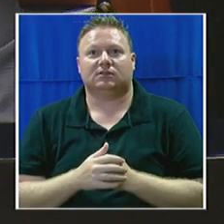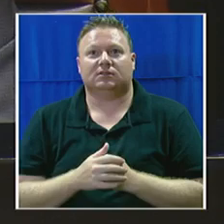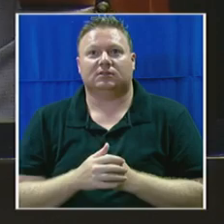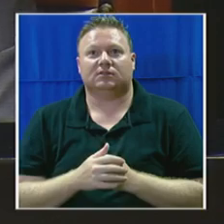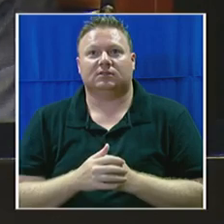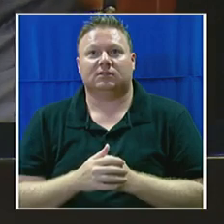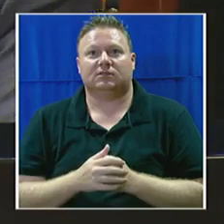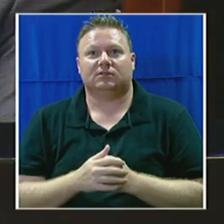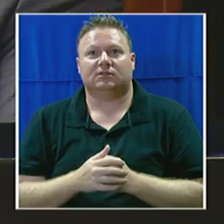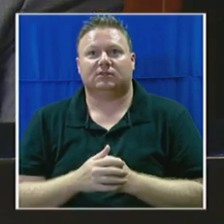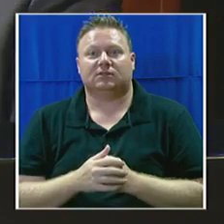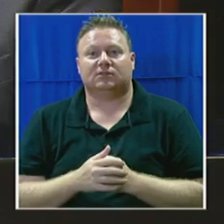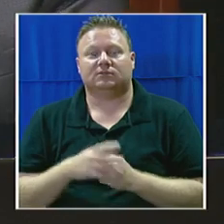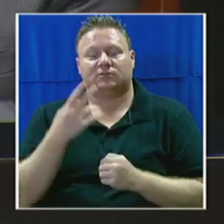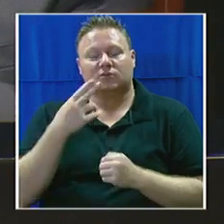Honorable Somyo.